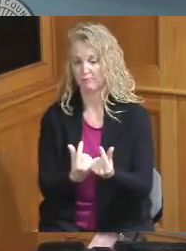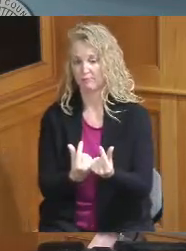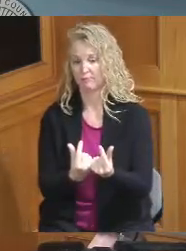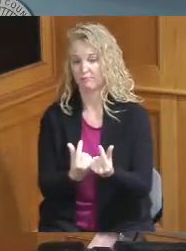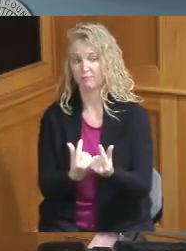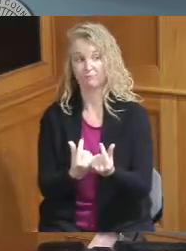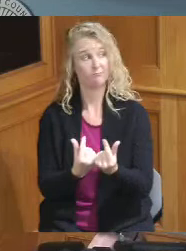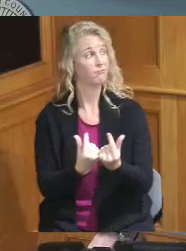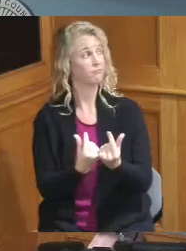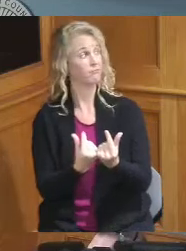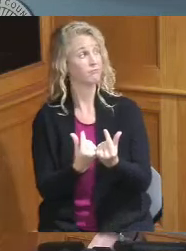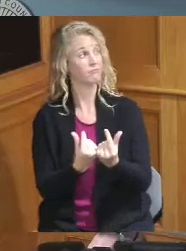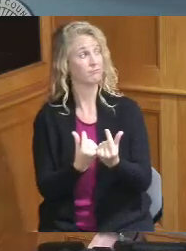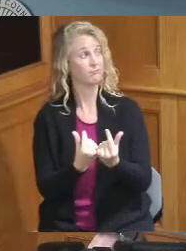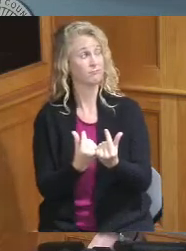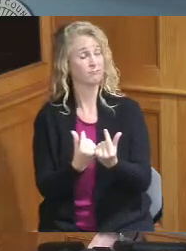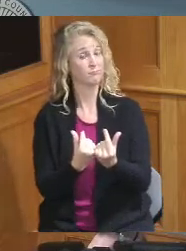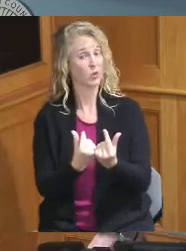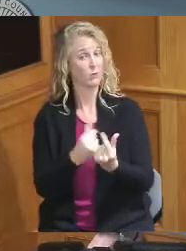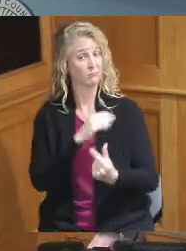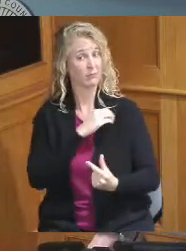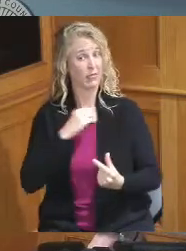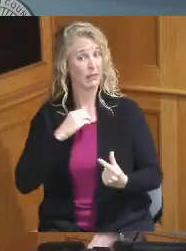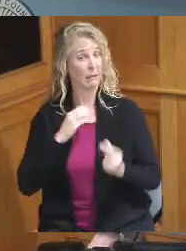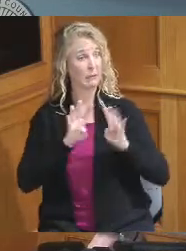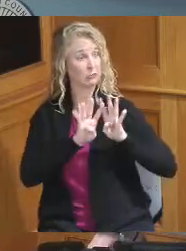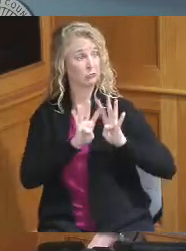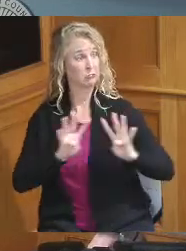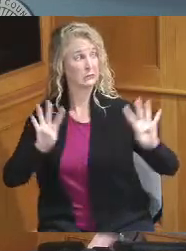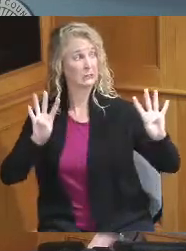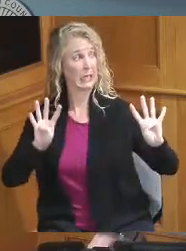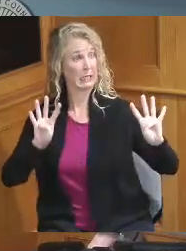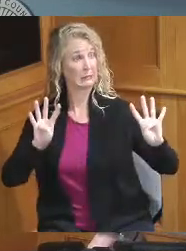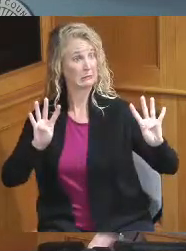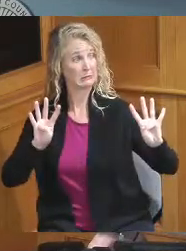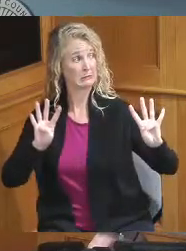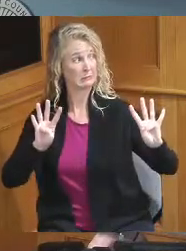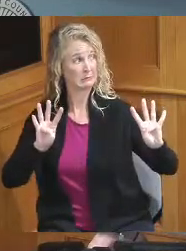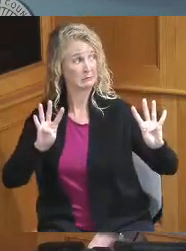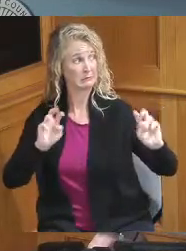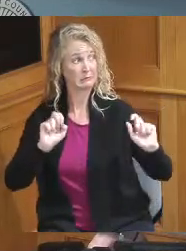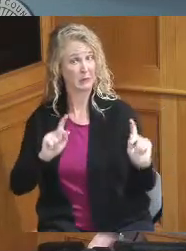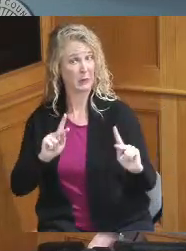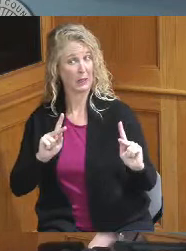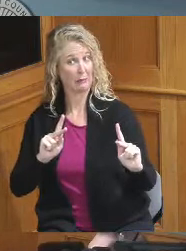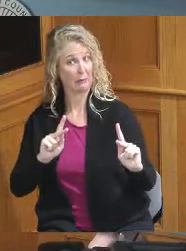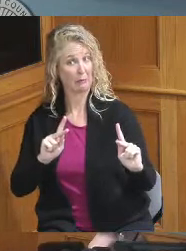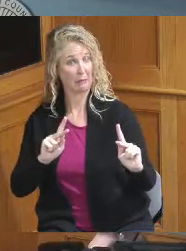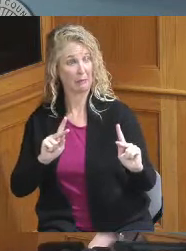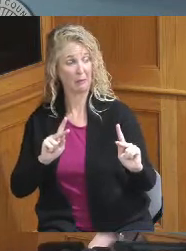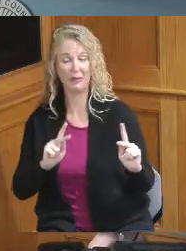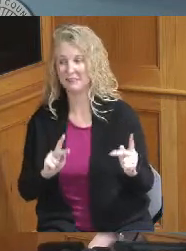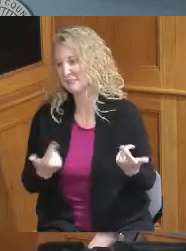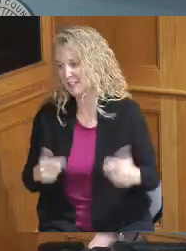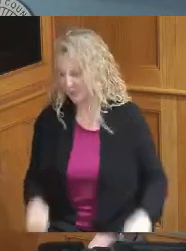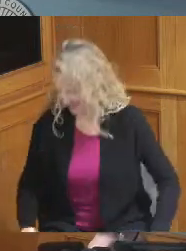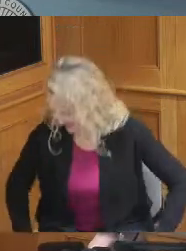you, where you commissioner want us to go? Yes. Out here? No, we can go have them come here. Okay. Okay. So we'll shake their